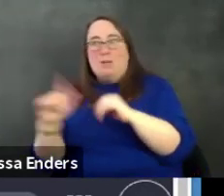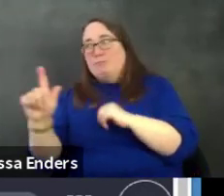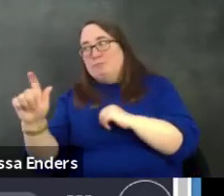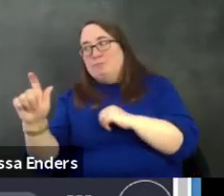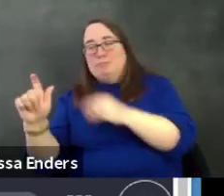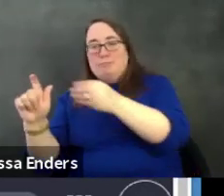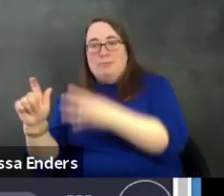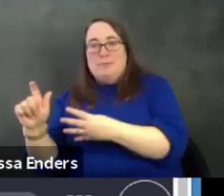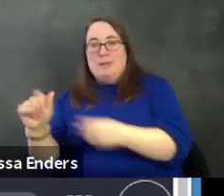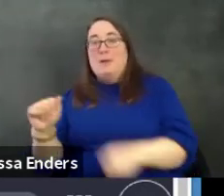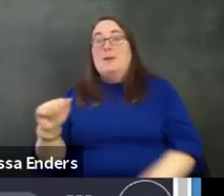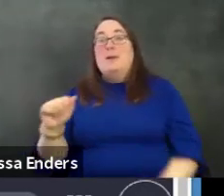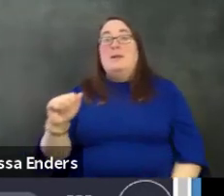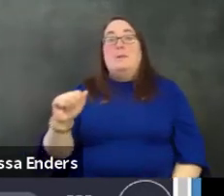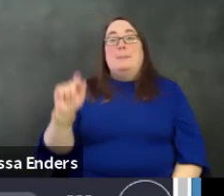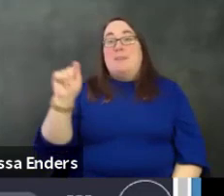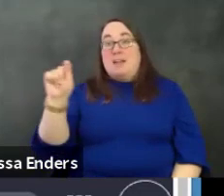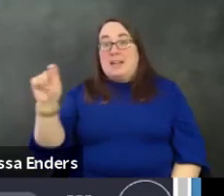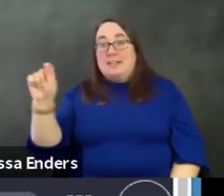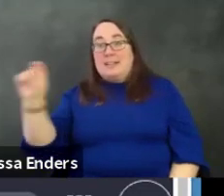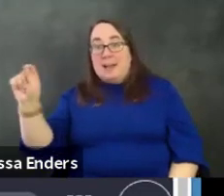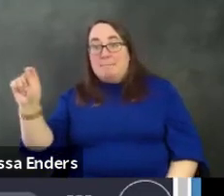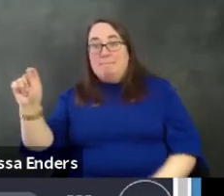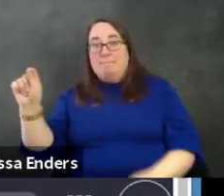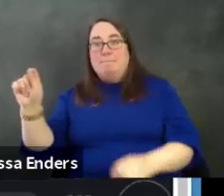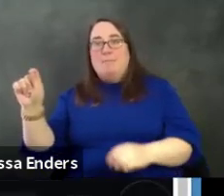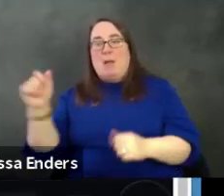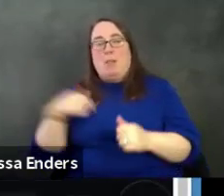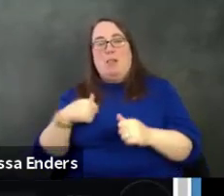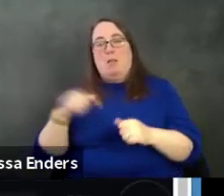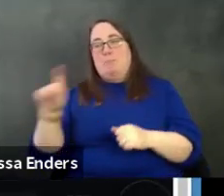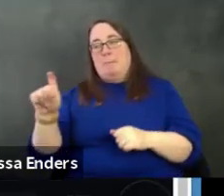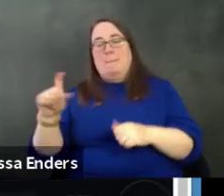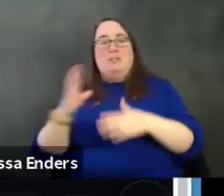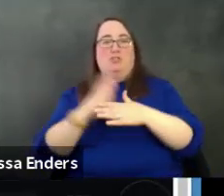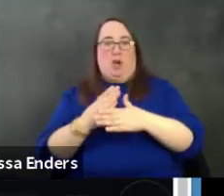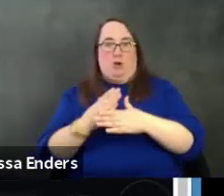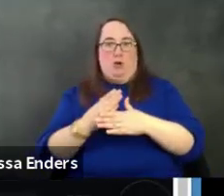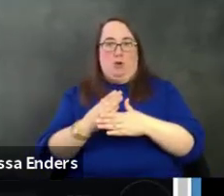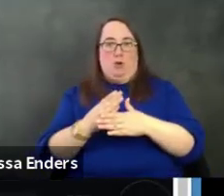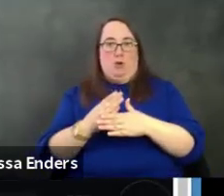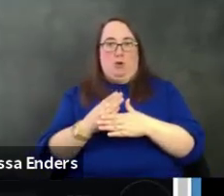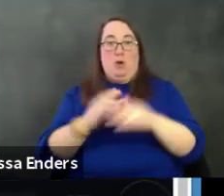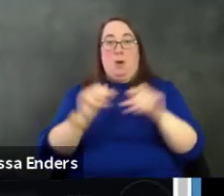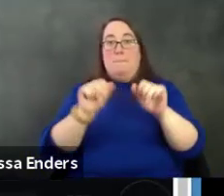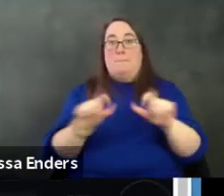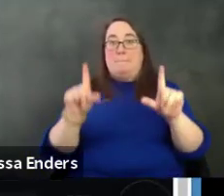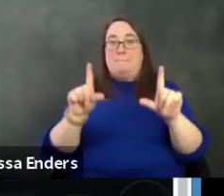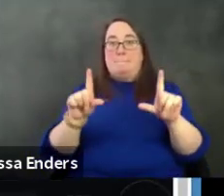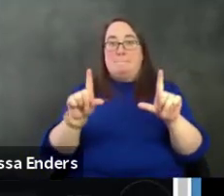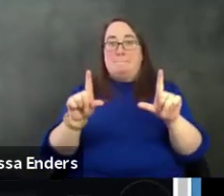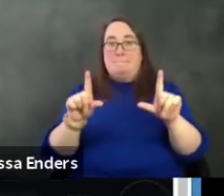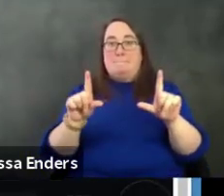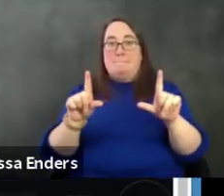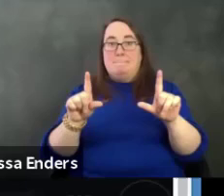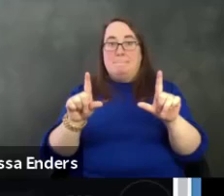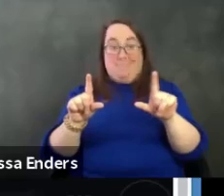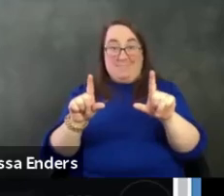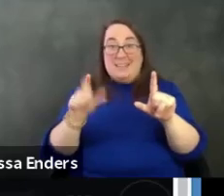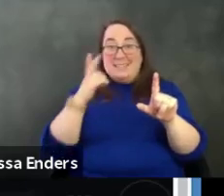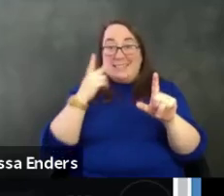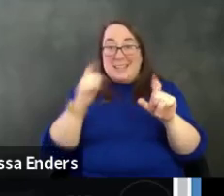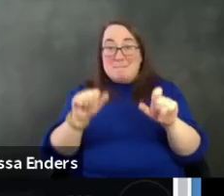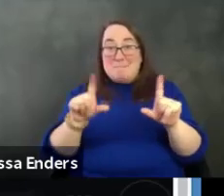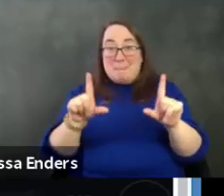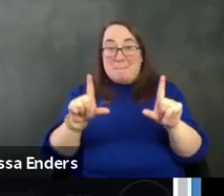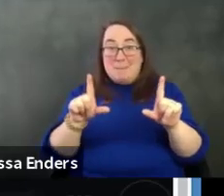going to hit the 3 dots, and I'm going to choose to share. When I do that, Discovery Ed has it built in that there's this dialog box that these are